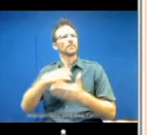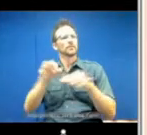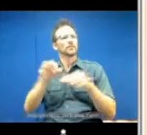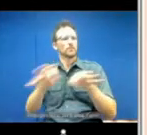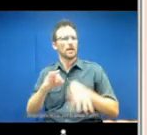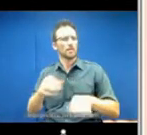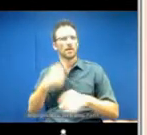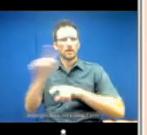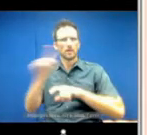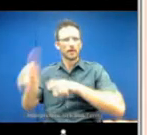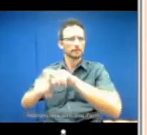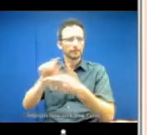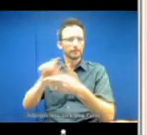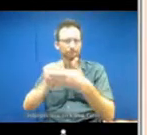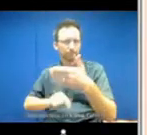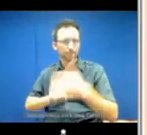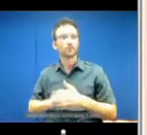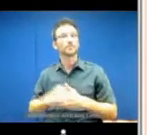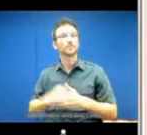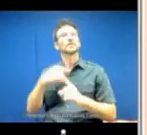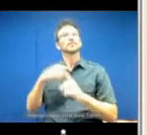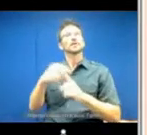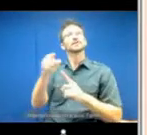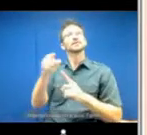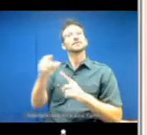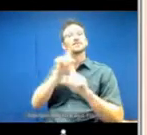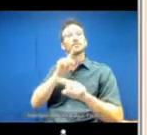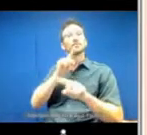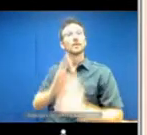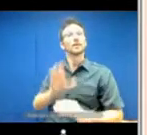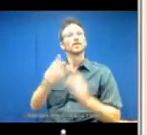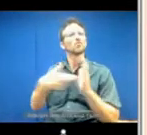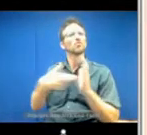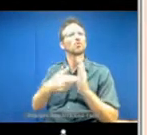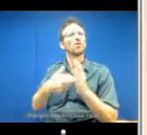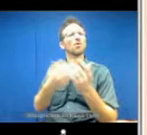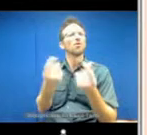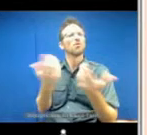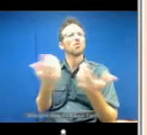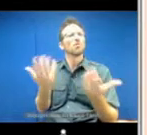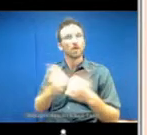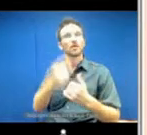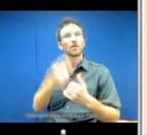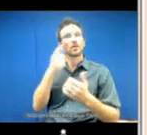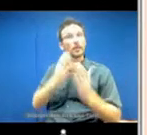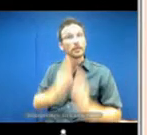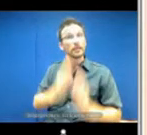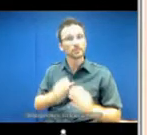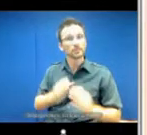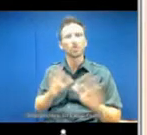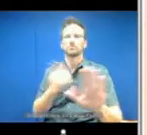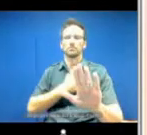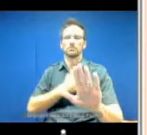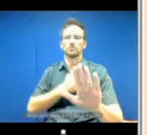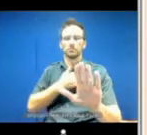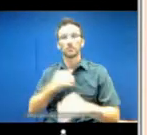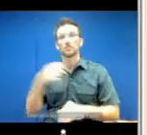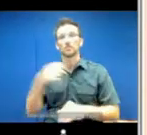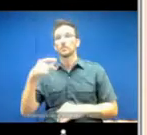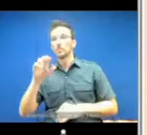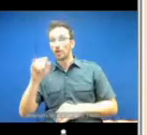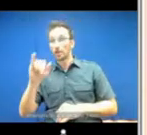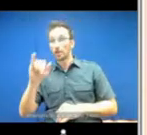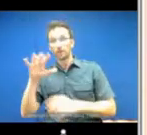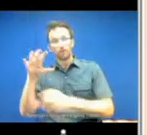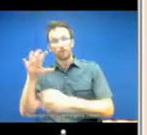I'd want to know the deponent's role, whether they're a witness, non-witness, party or a non-party. I want to know if they're the